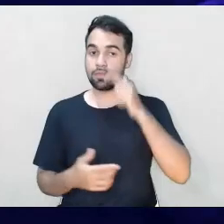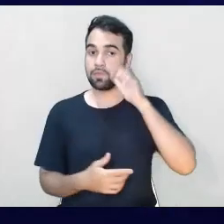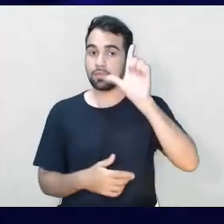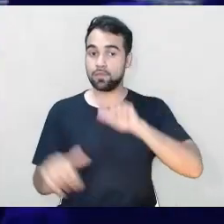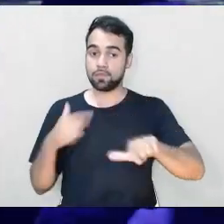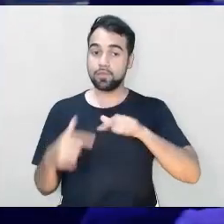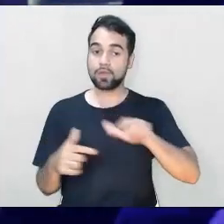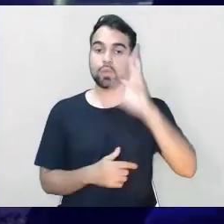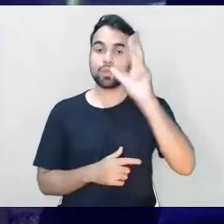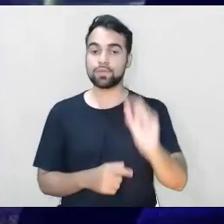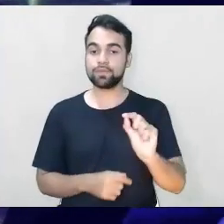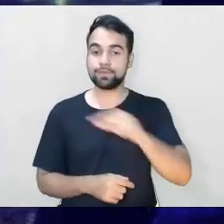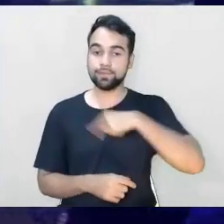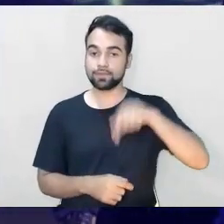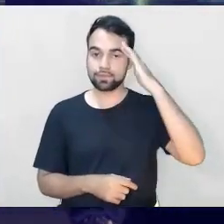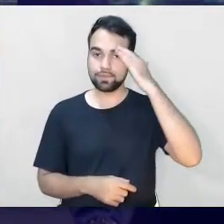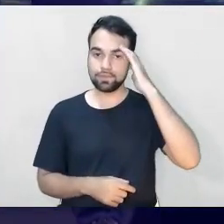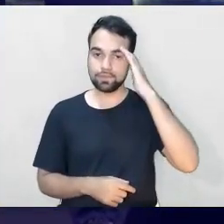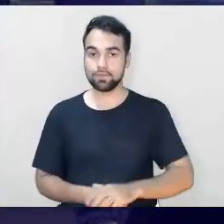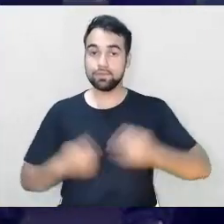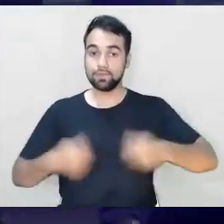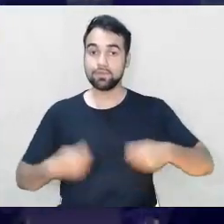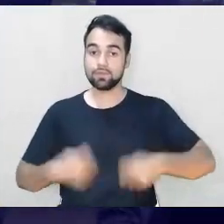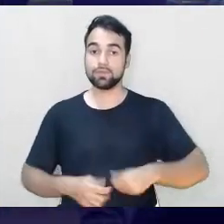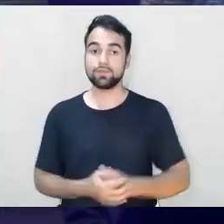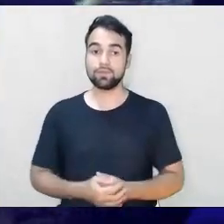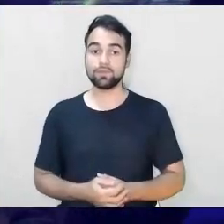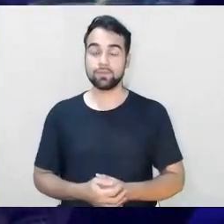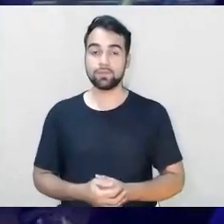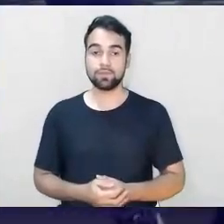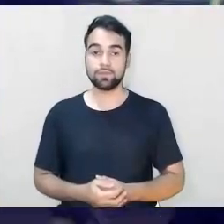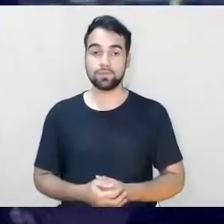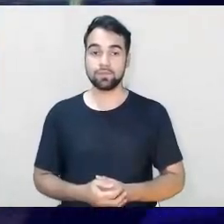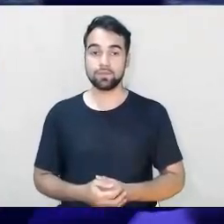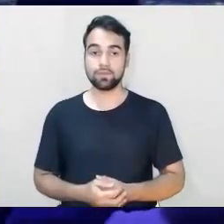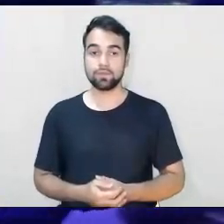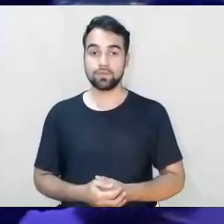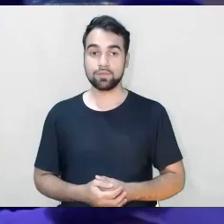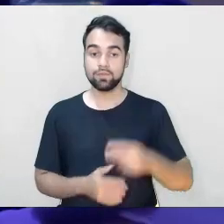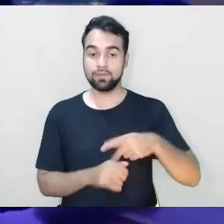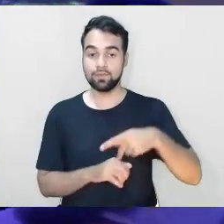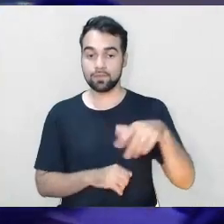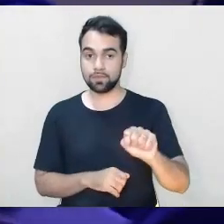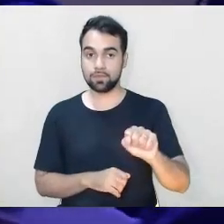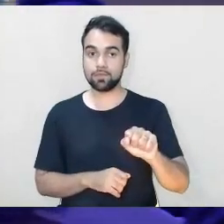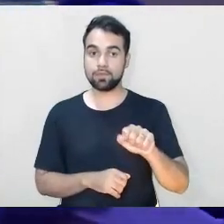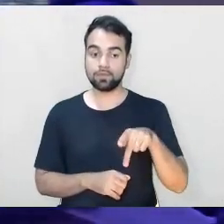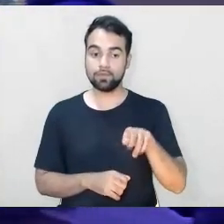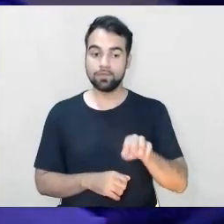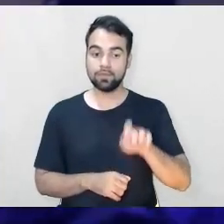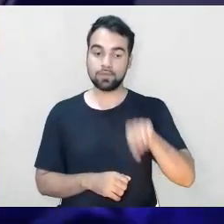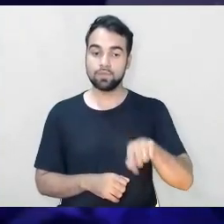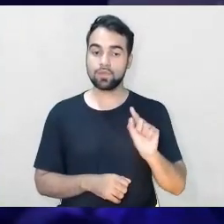operational gain. Then that means that we really understand the need for an ante-mortem or a